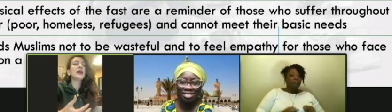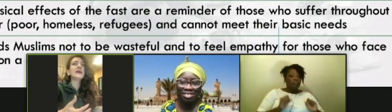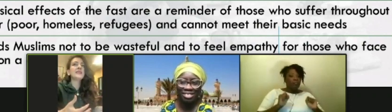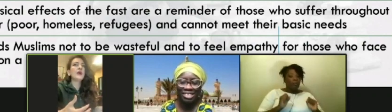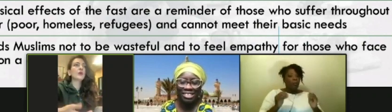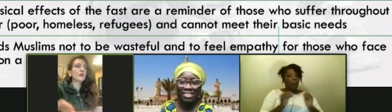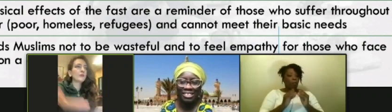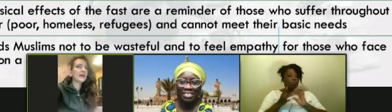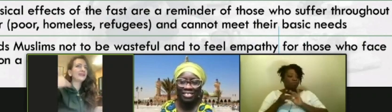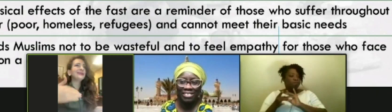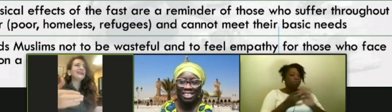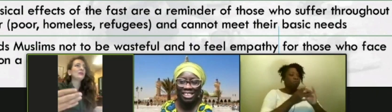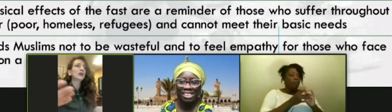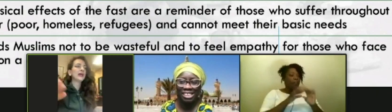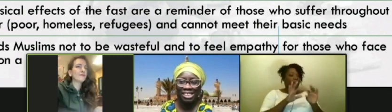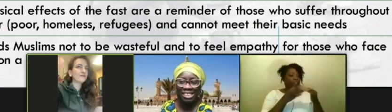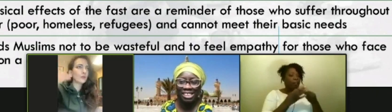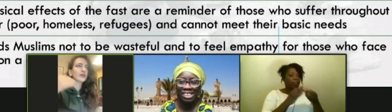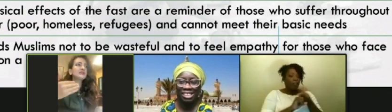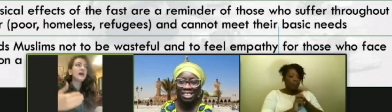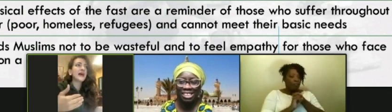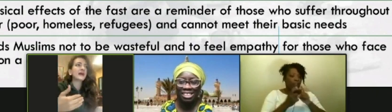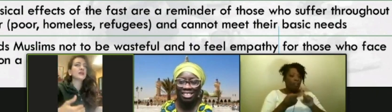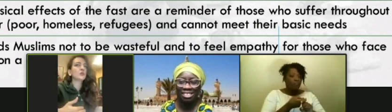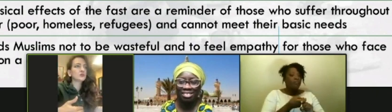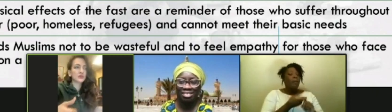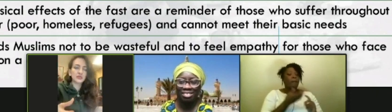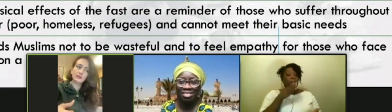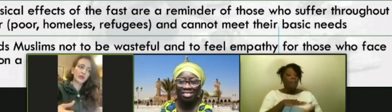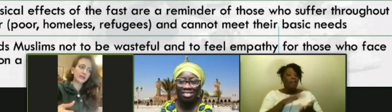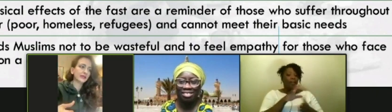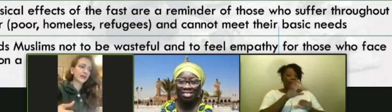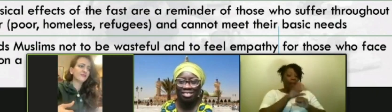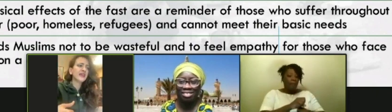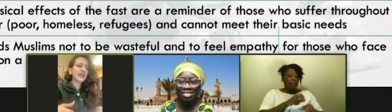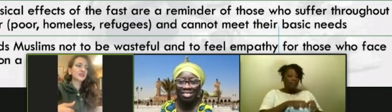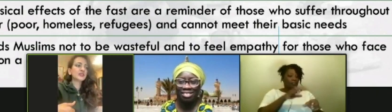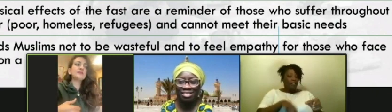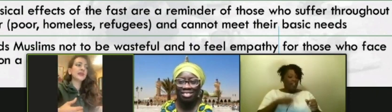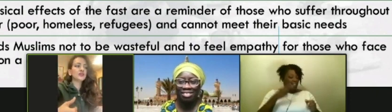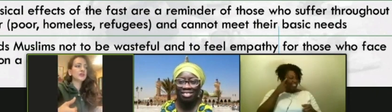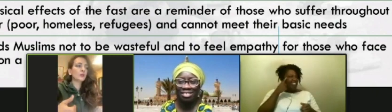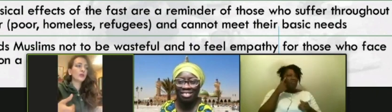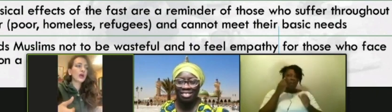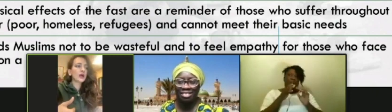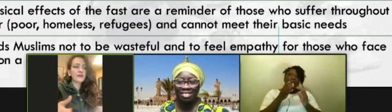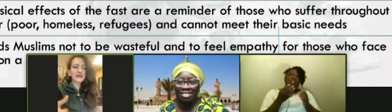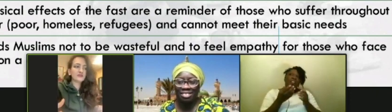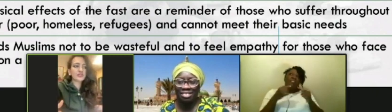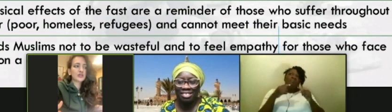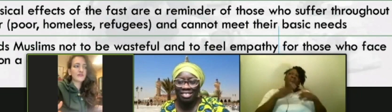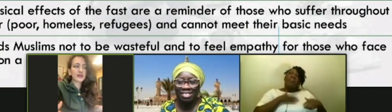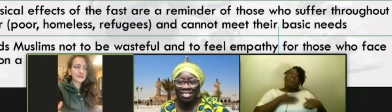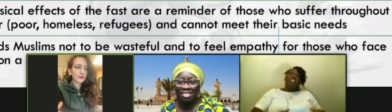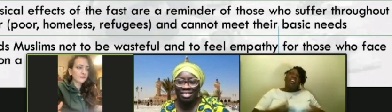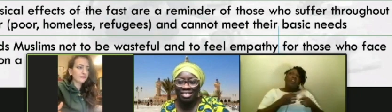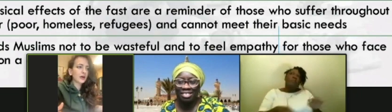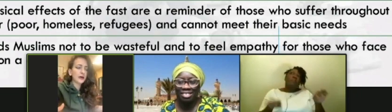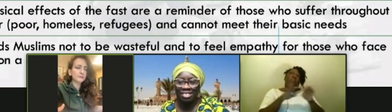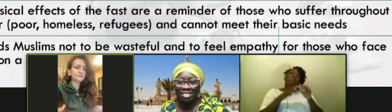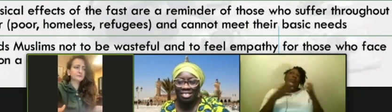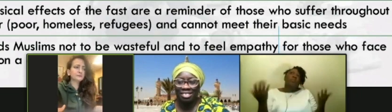sure that we're reminded and we're kind of focused back onto what's really important in life and just making sure that we're our best version of